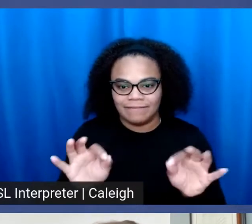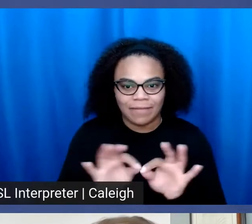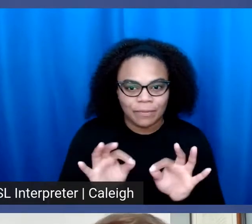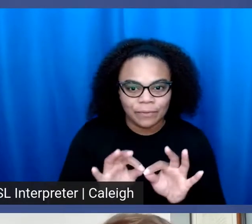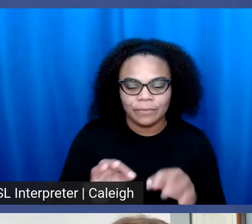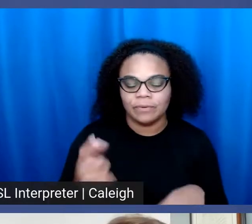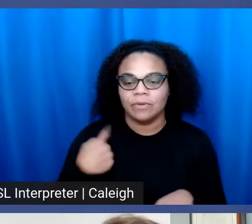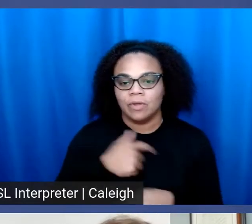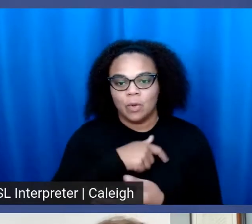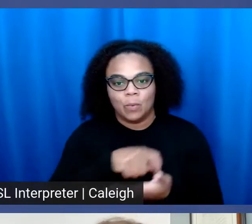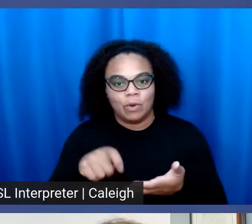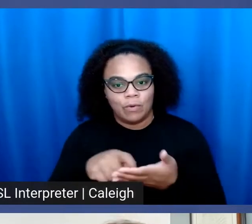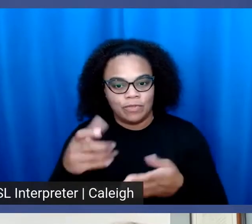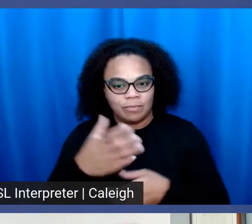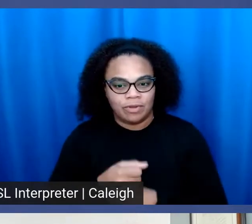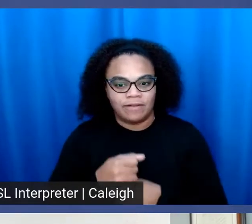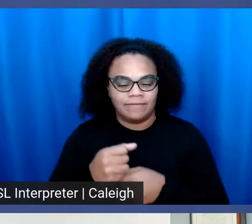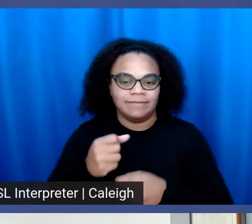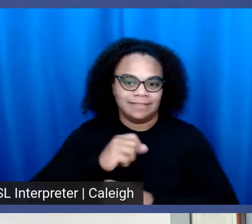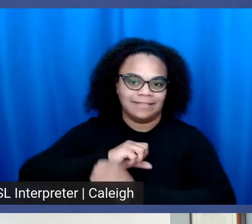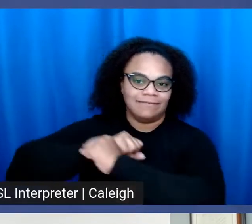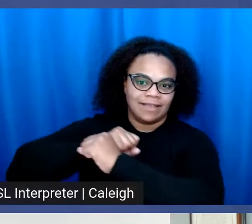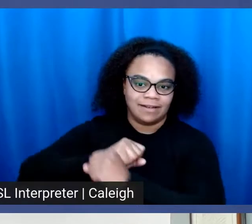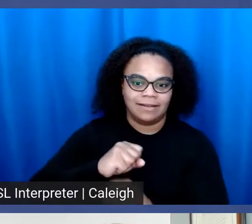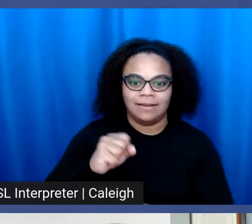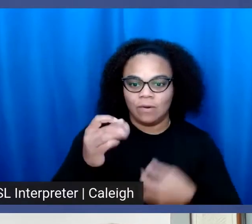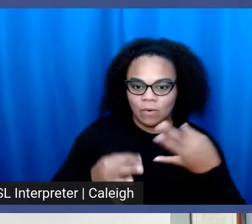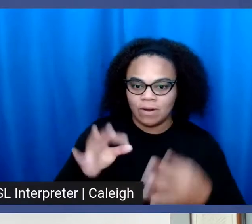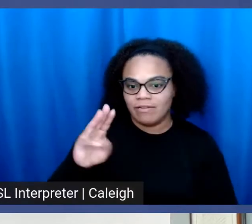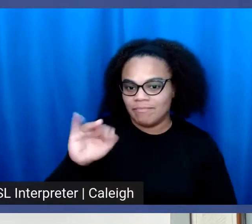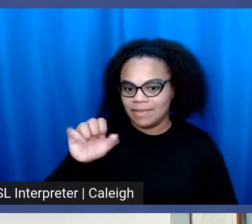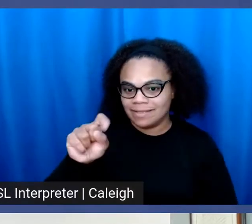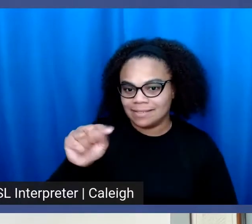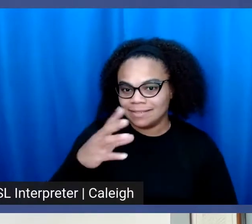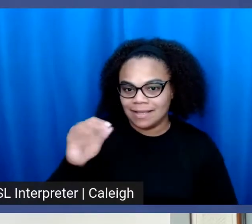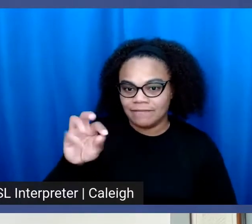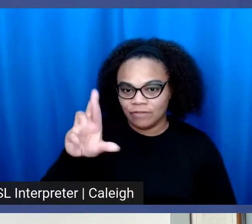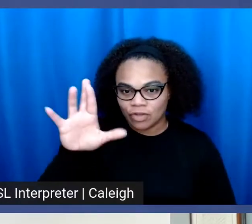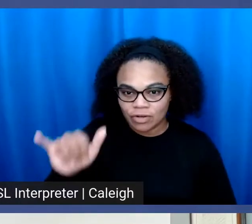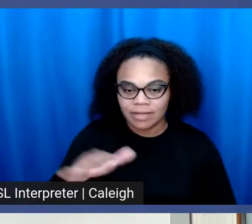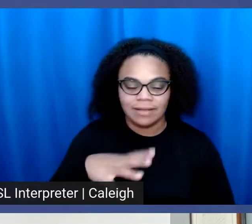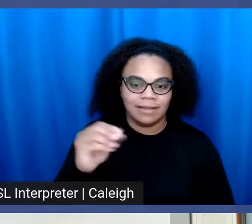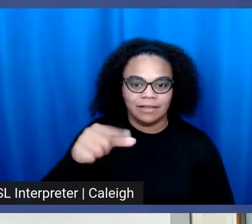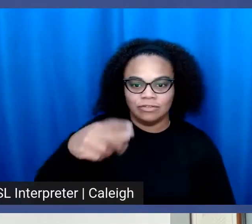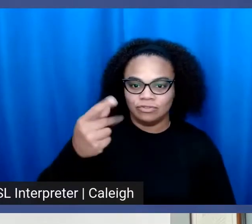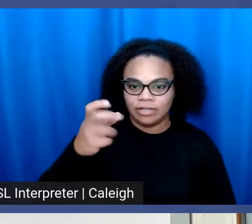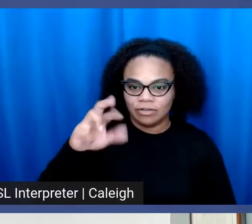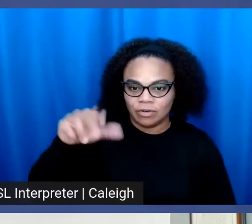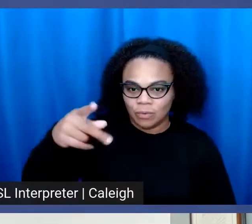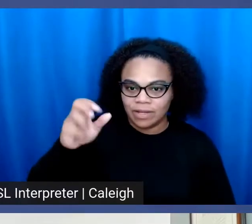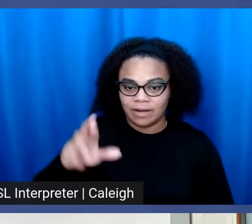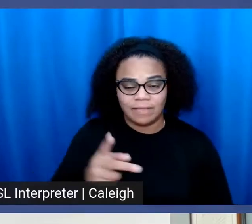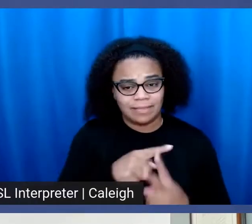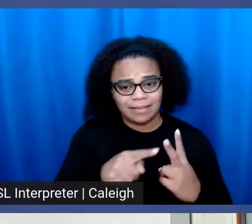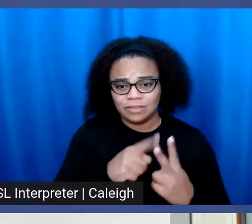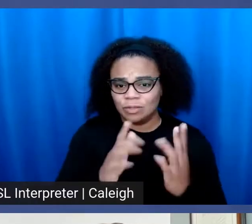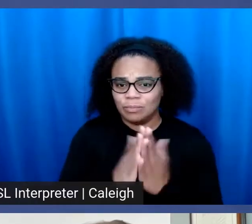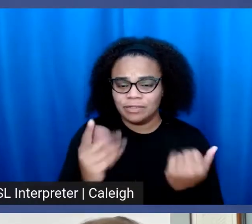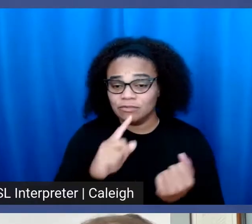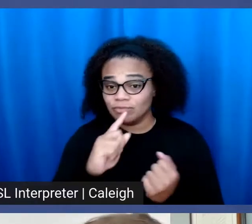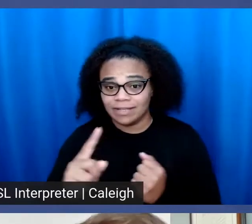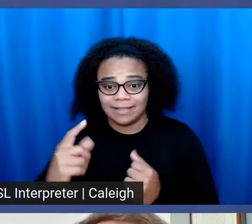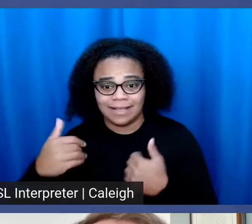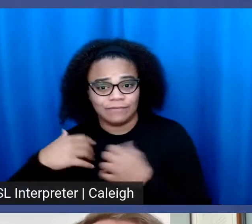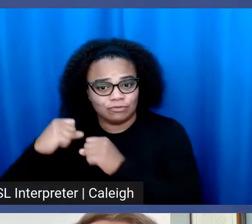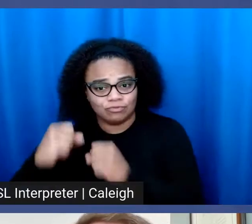brief defending Court of Mist and Fury and Genderqueer, these are books that are of intense interest to particular audiences. And as the Virginia state courts have